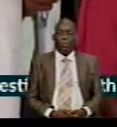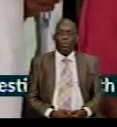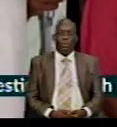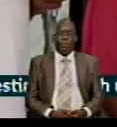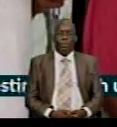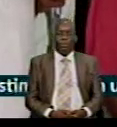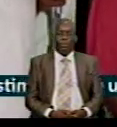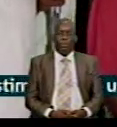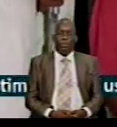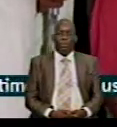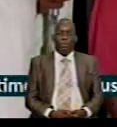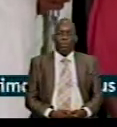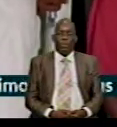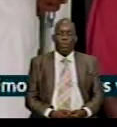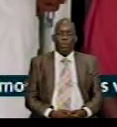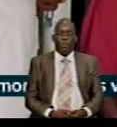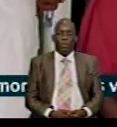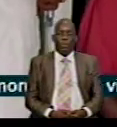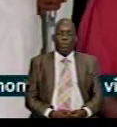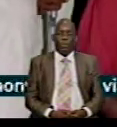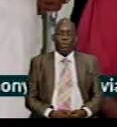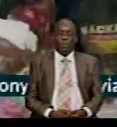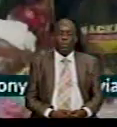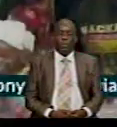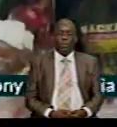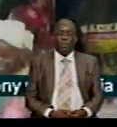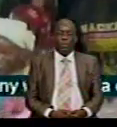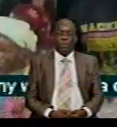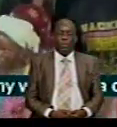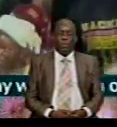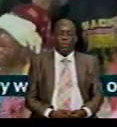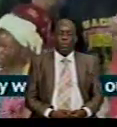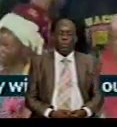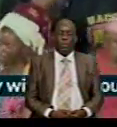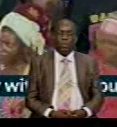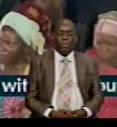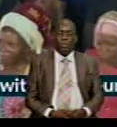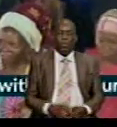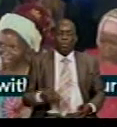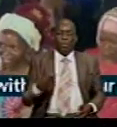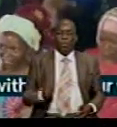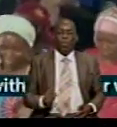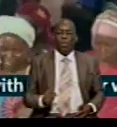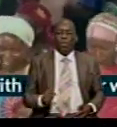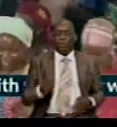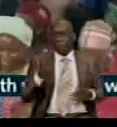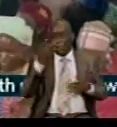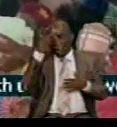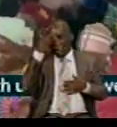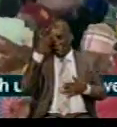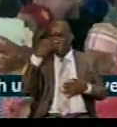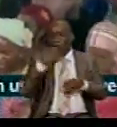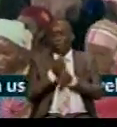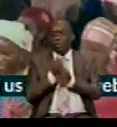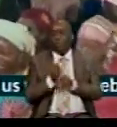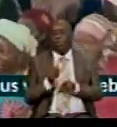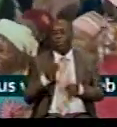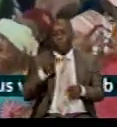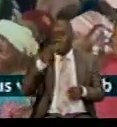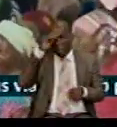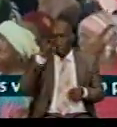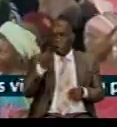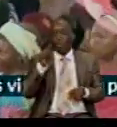délivré et ça sera permanent. The sickness made him not to be able to talk well, not to be able to walk well. But